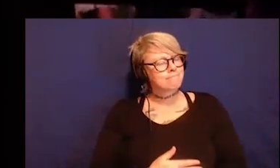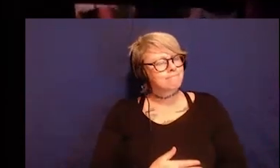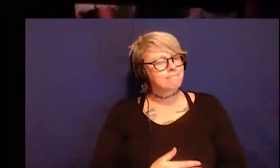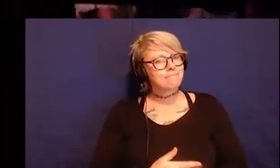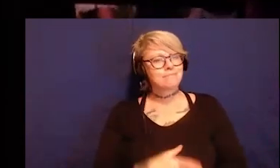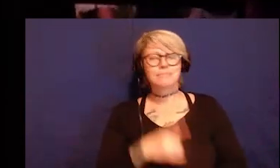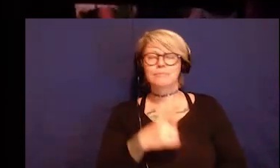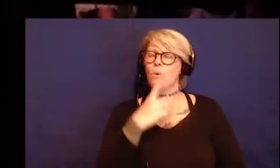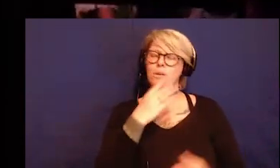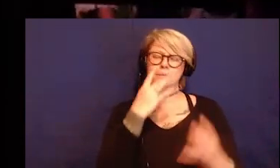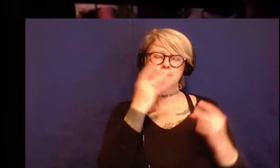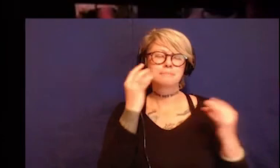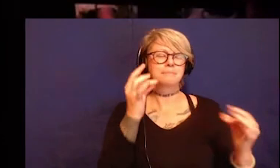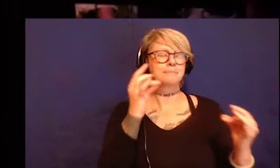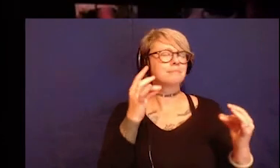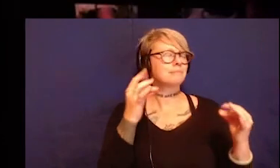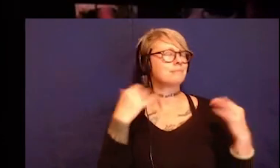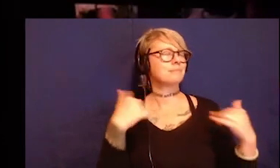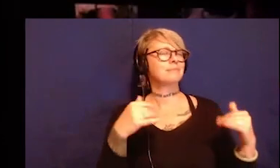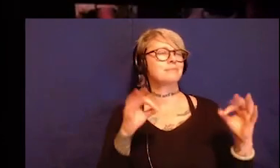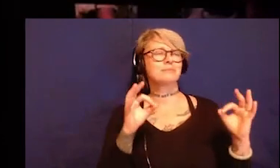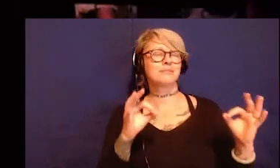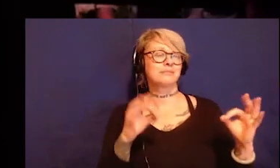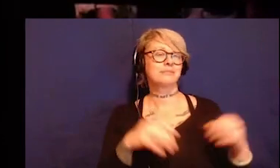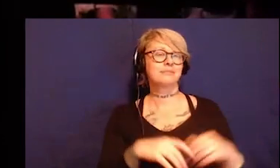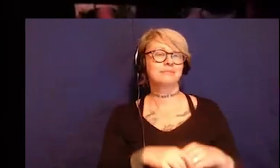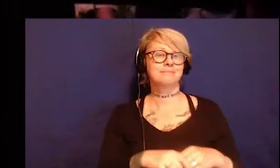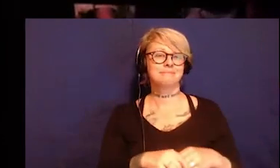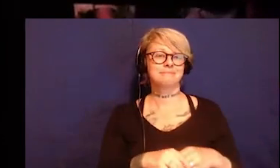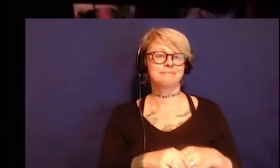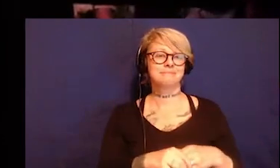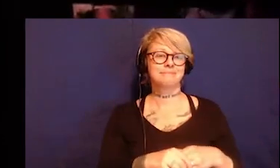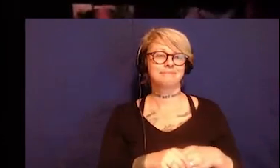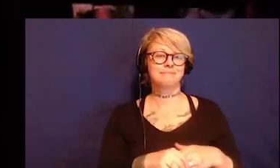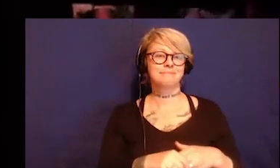You nailed it. It's delicious.